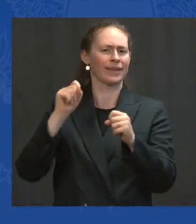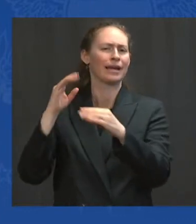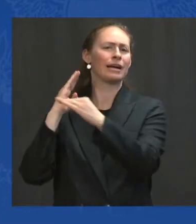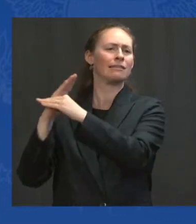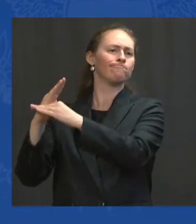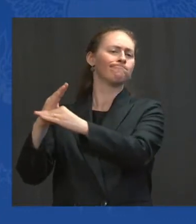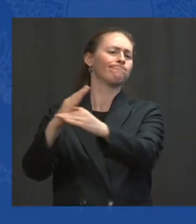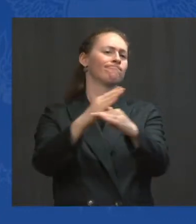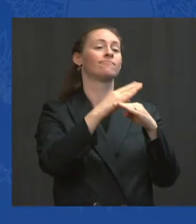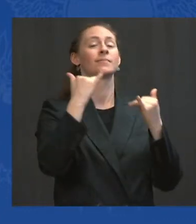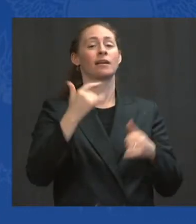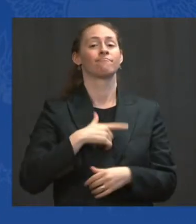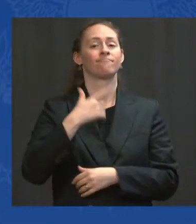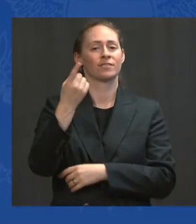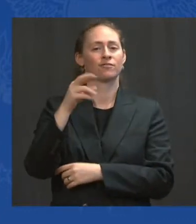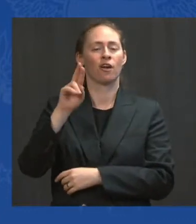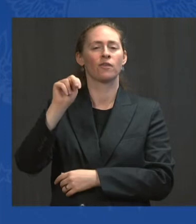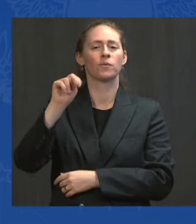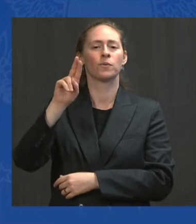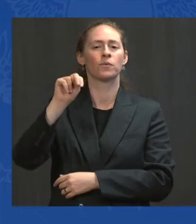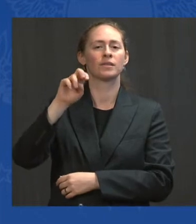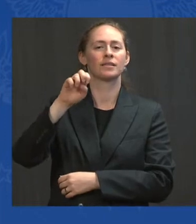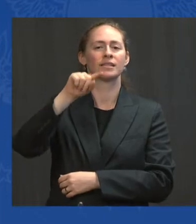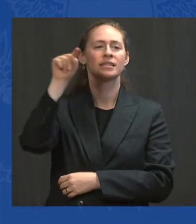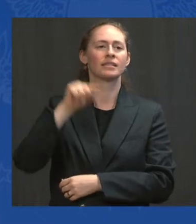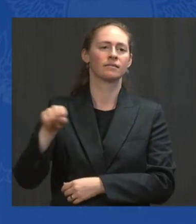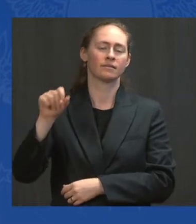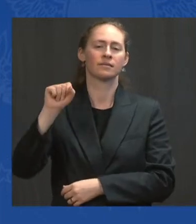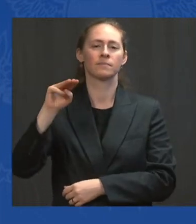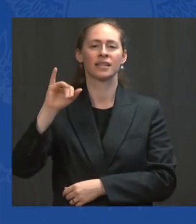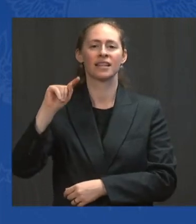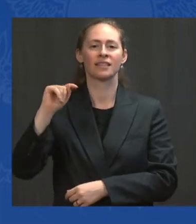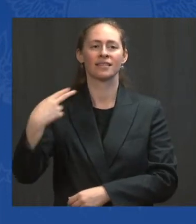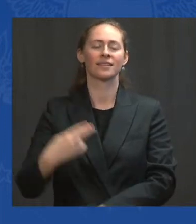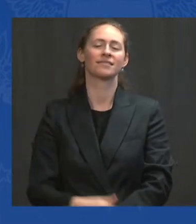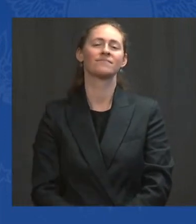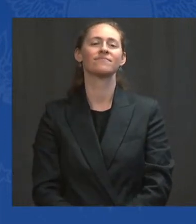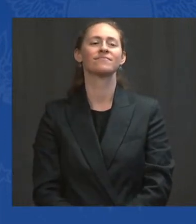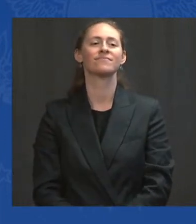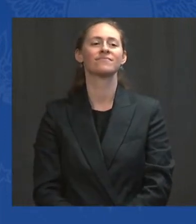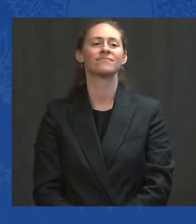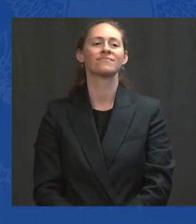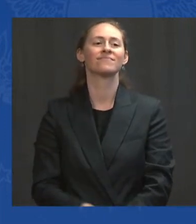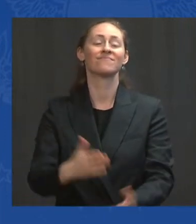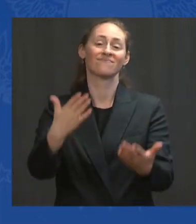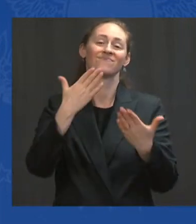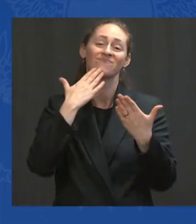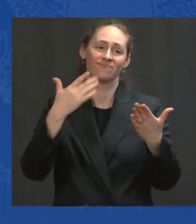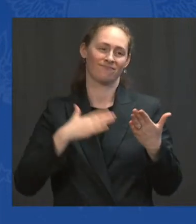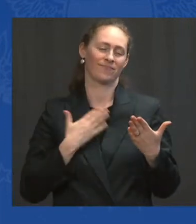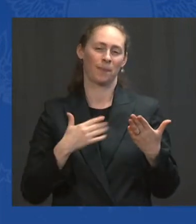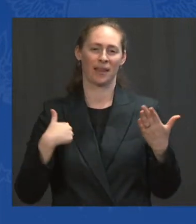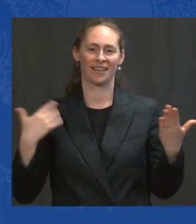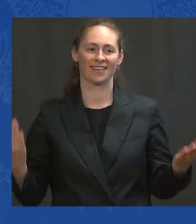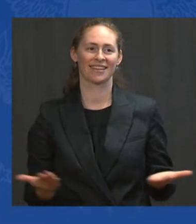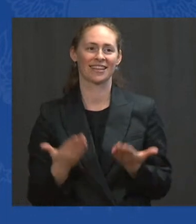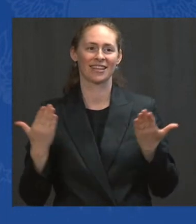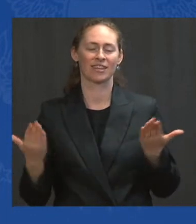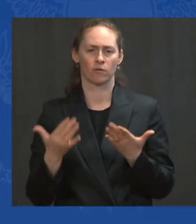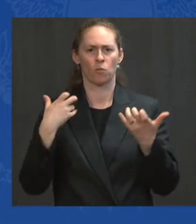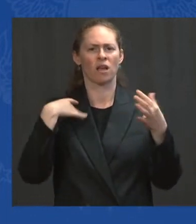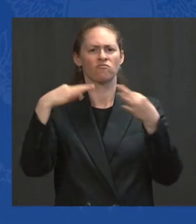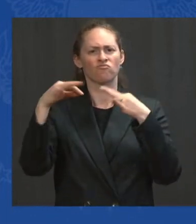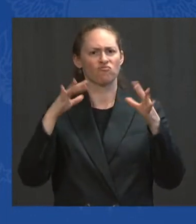Nunes-Smith. Thank you so much, Dr. Fauci. Good morning, everyone. Very glad to be here with you today to provide an update